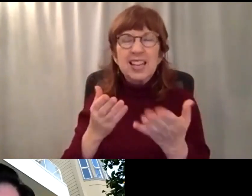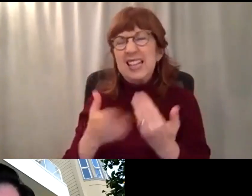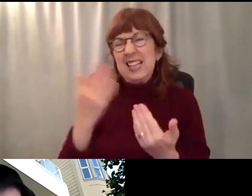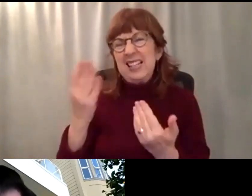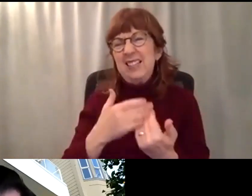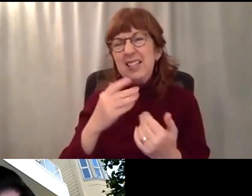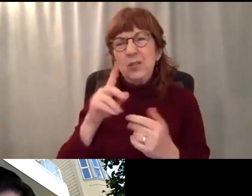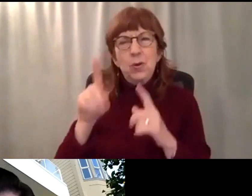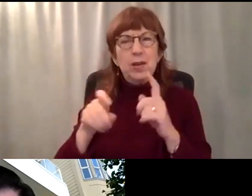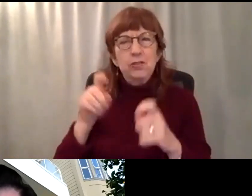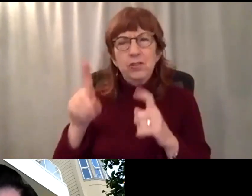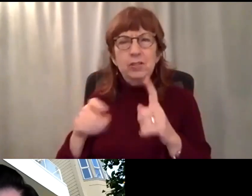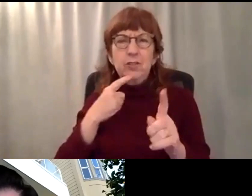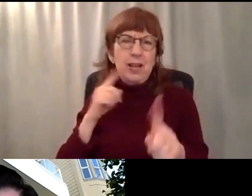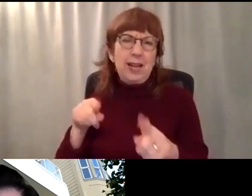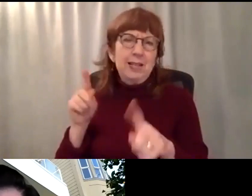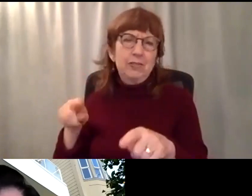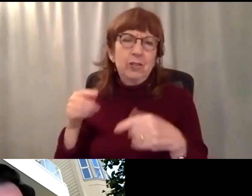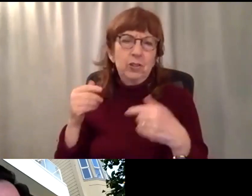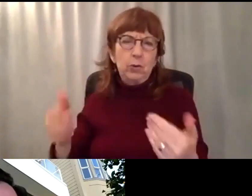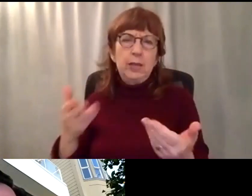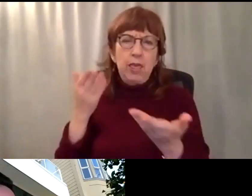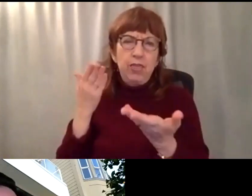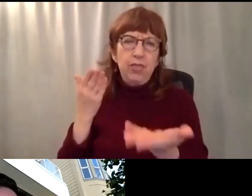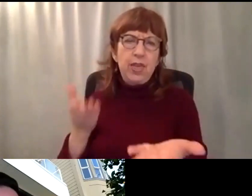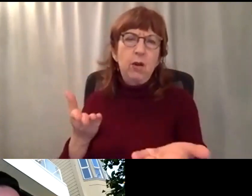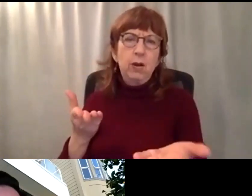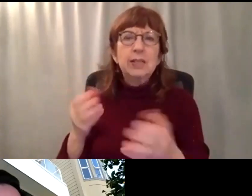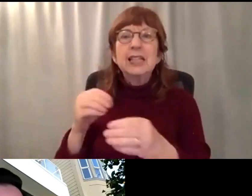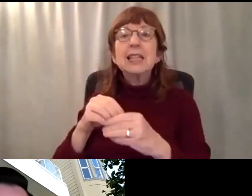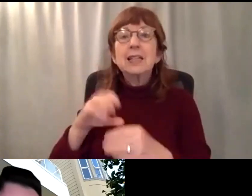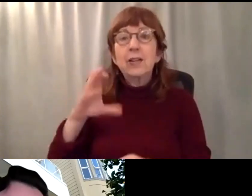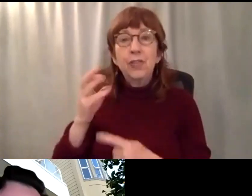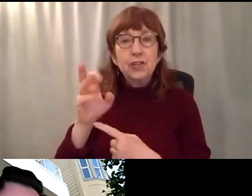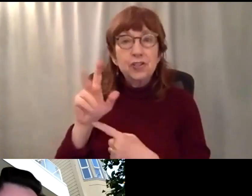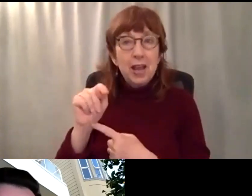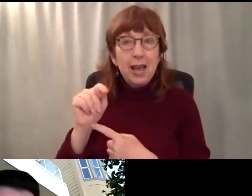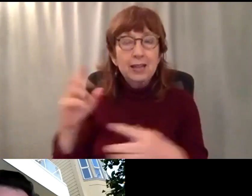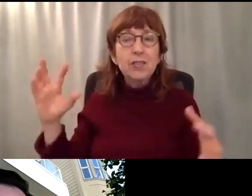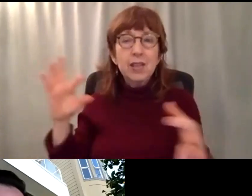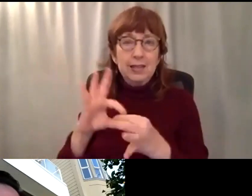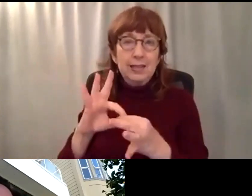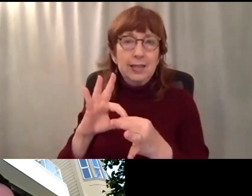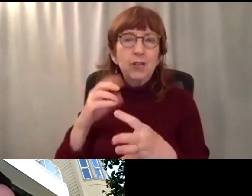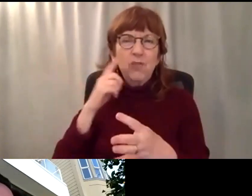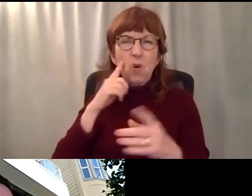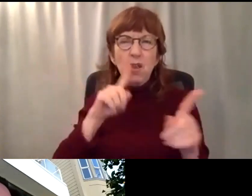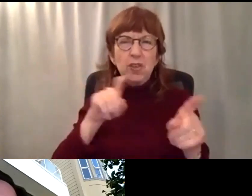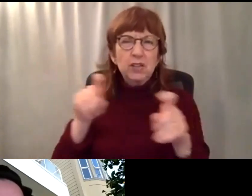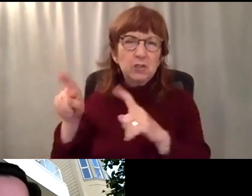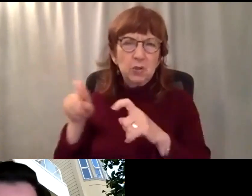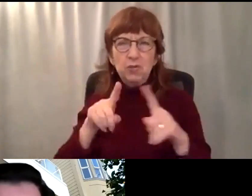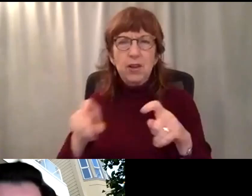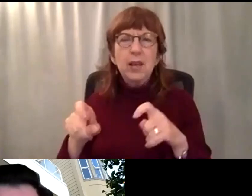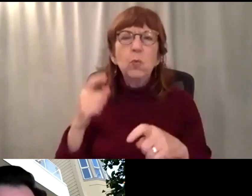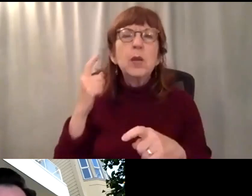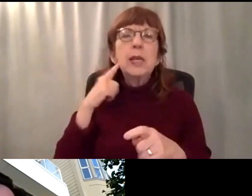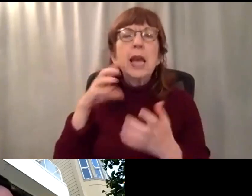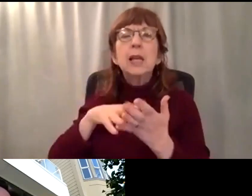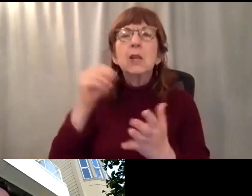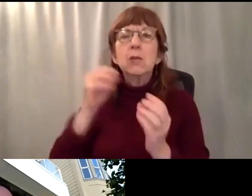questions. Go ahead, there it is in the chat, the link for our SurveyMonkey survey so we can learn more about